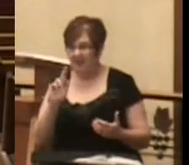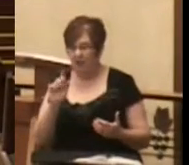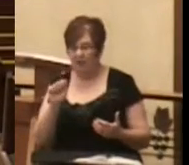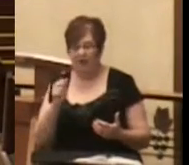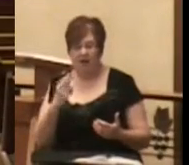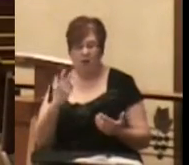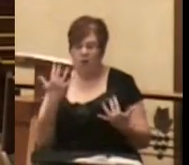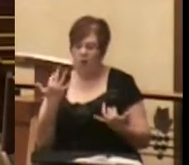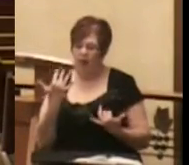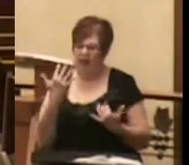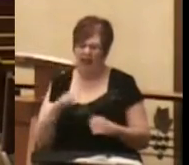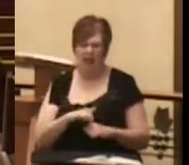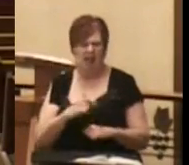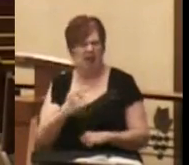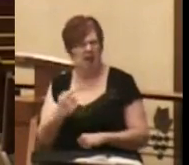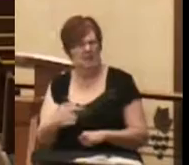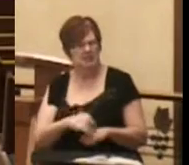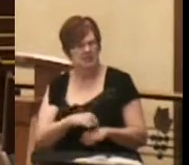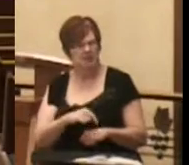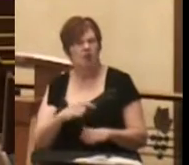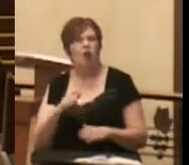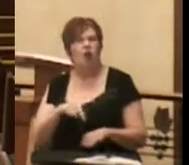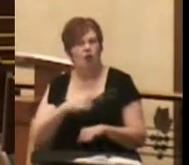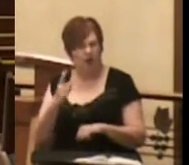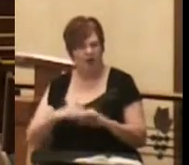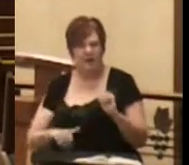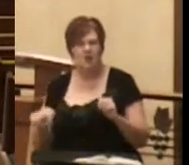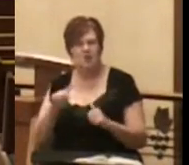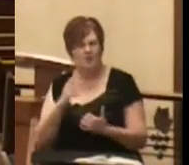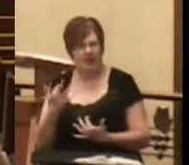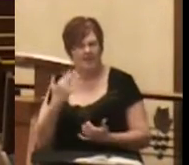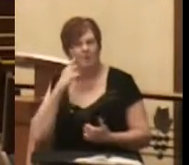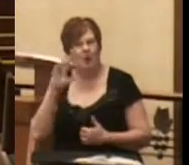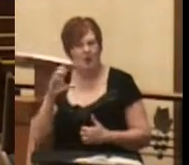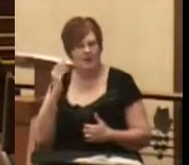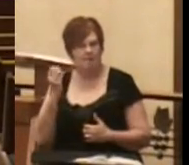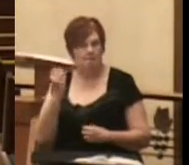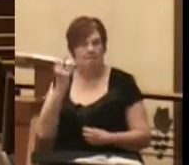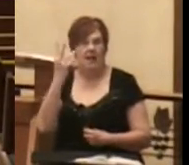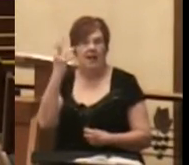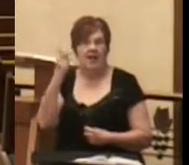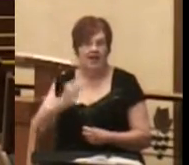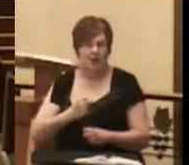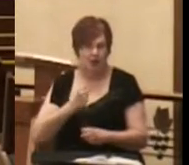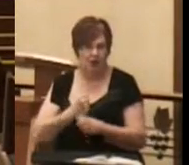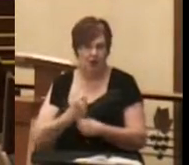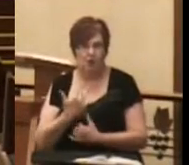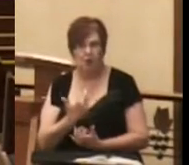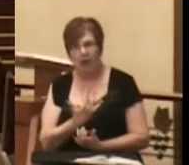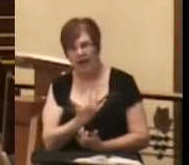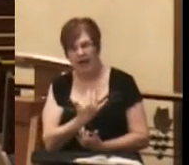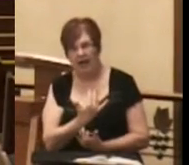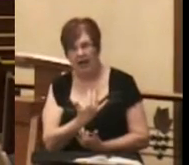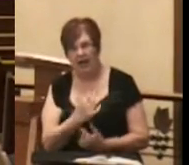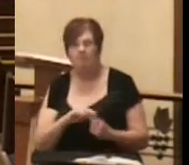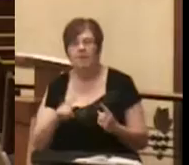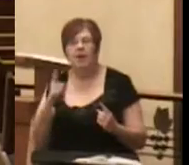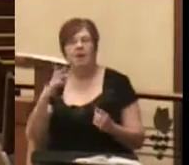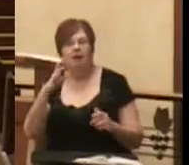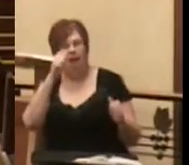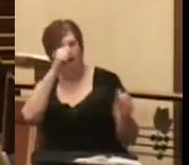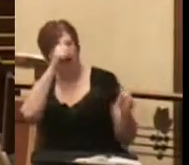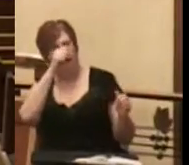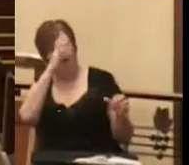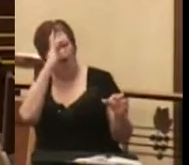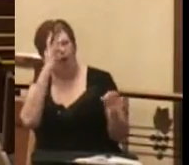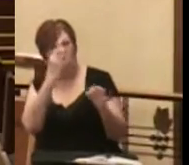this promise, longer than you'll have to wait for Christmas. For many years, actually. But God was faithful and came